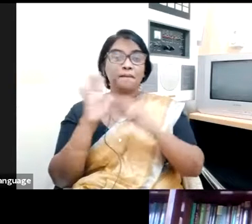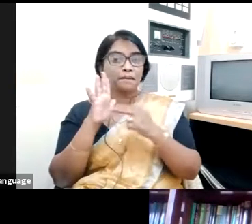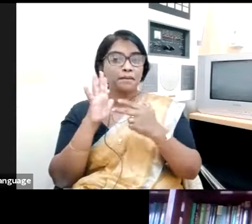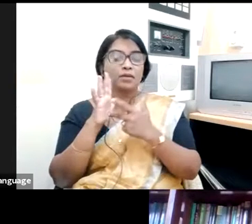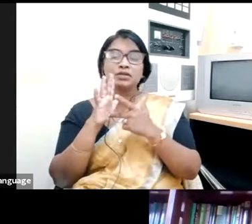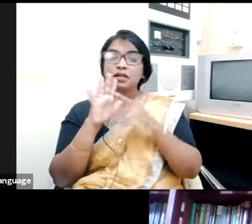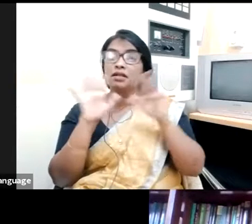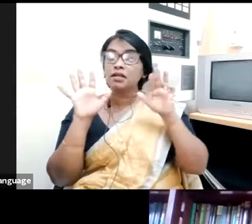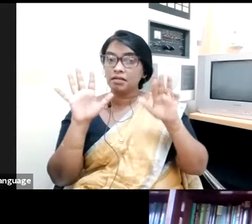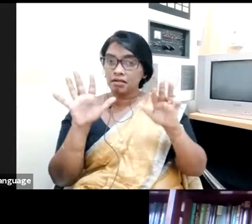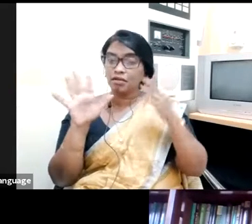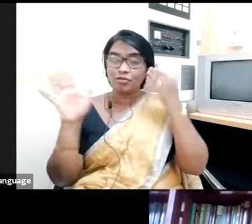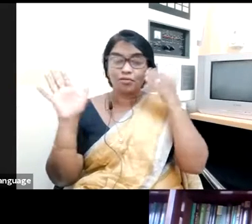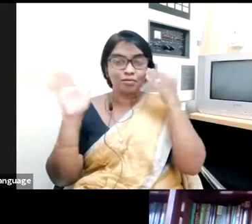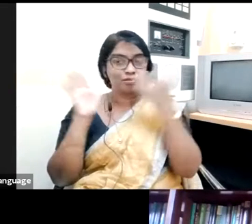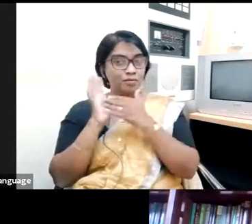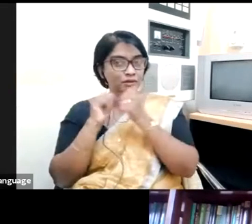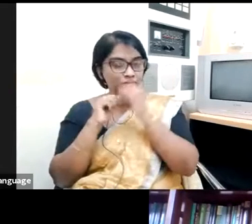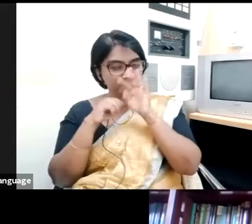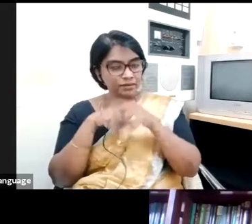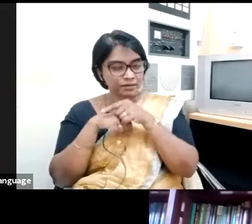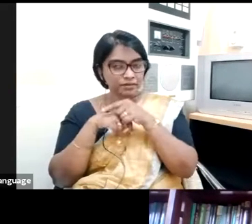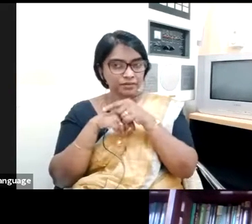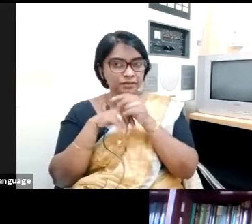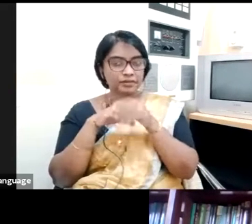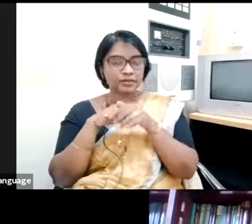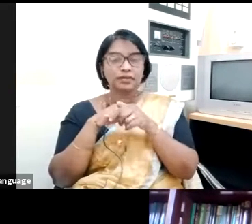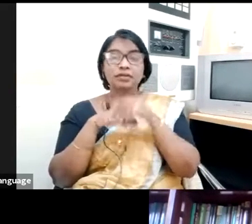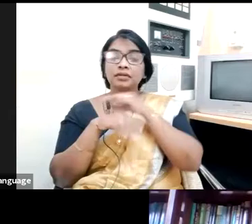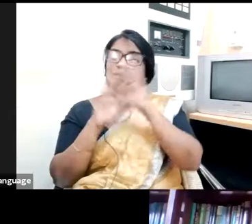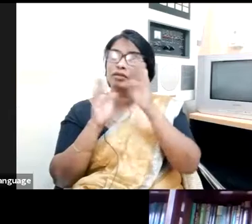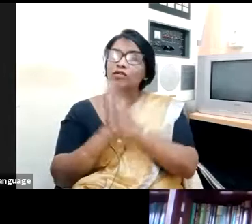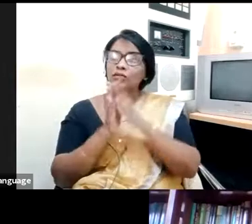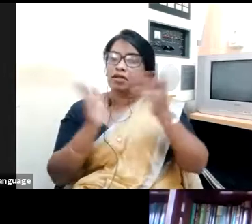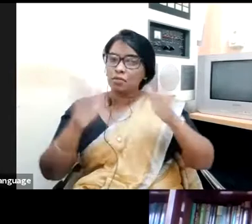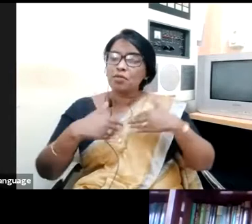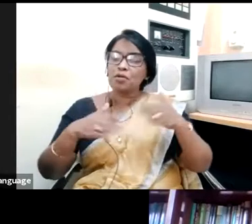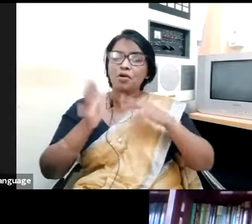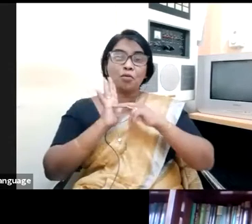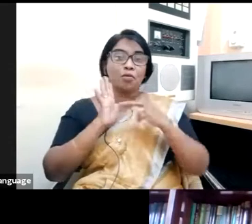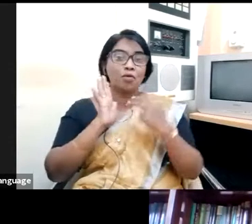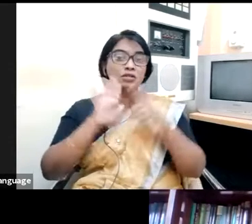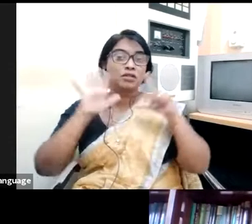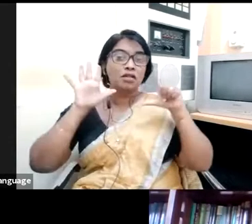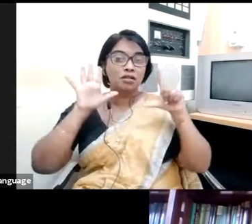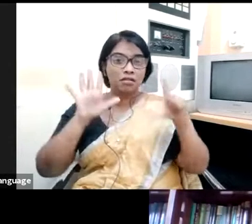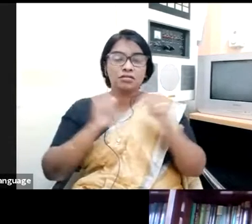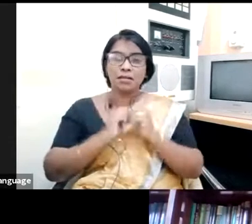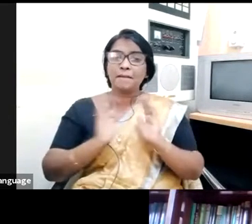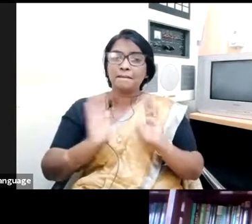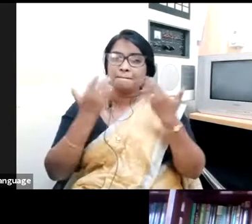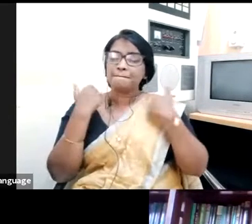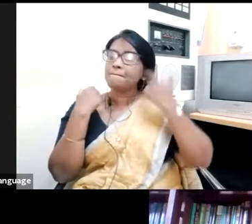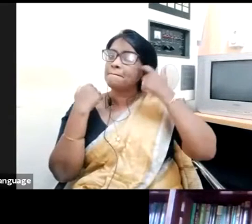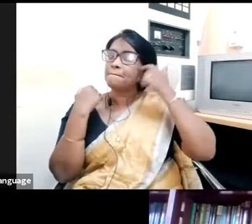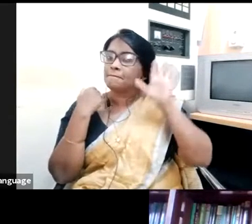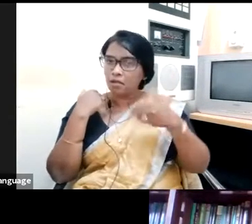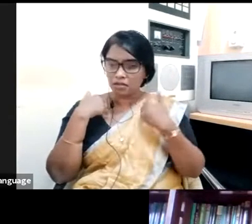come. We are currently generating with hydro